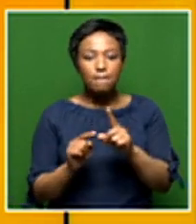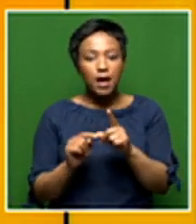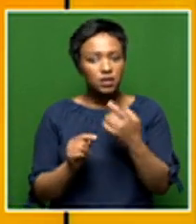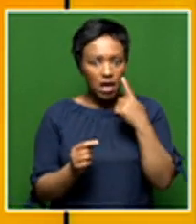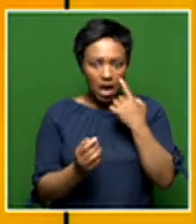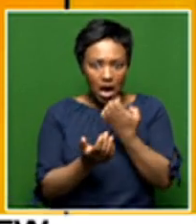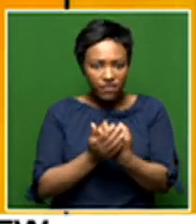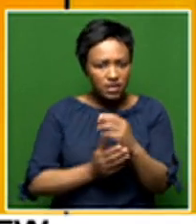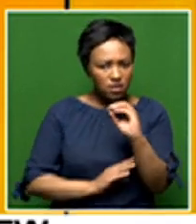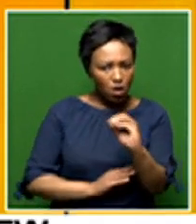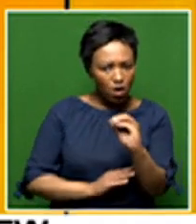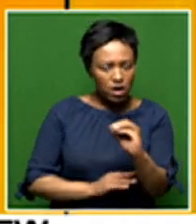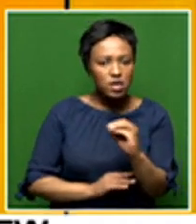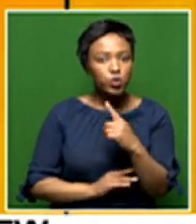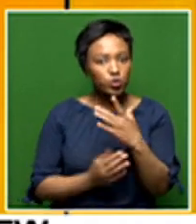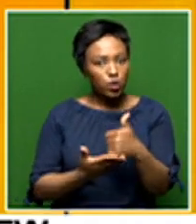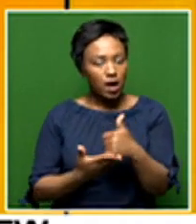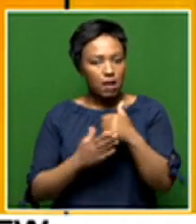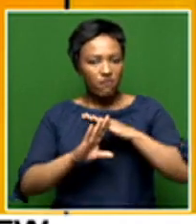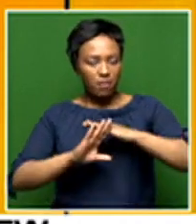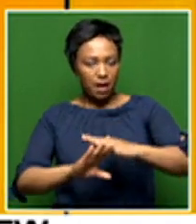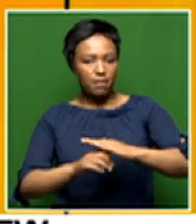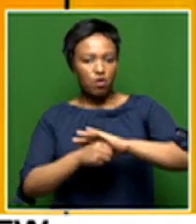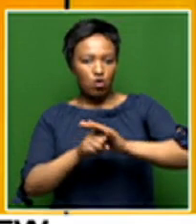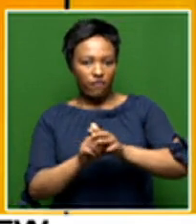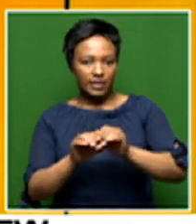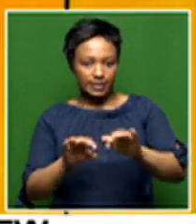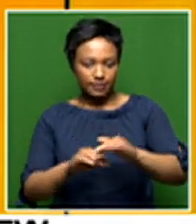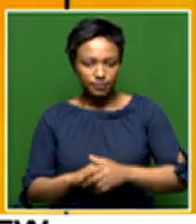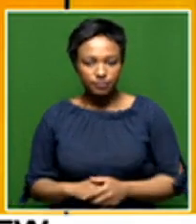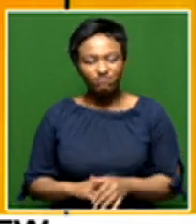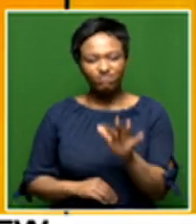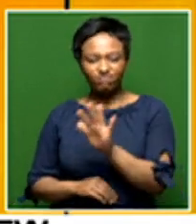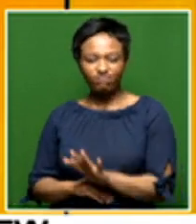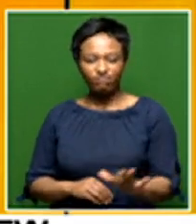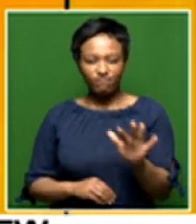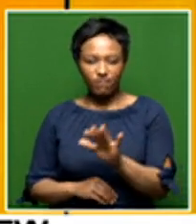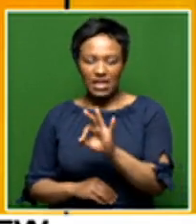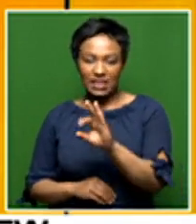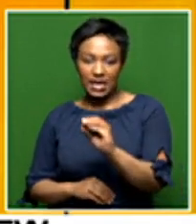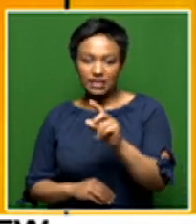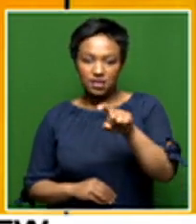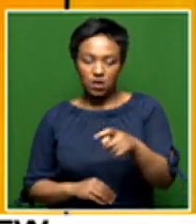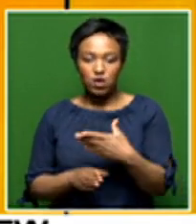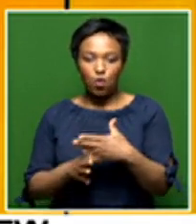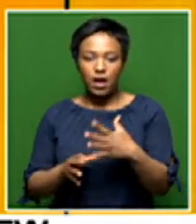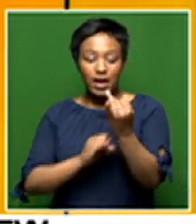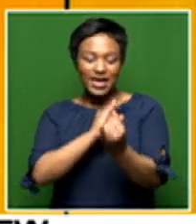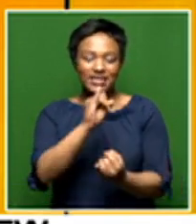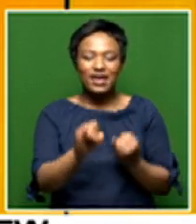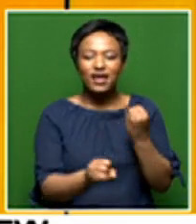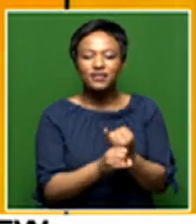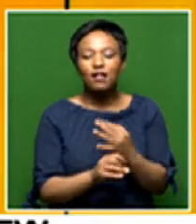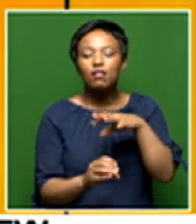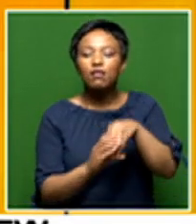evidence that this could also help in the prevention of COVID-19. Approximately 30,000 healthcare workers internationally will be